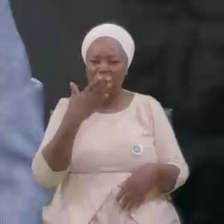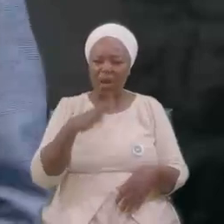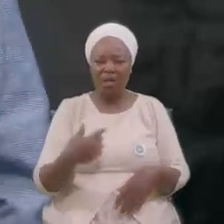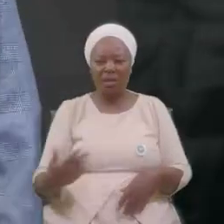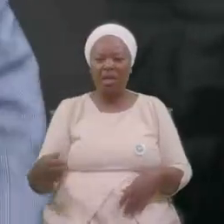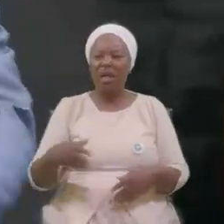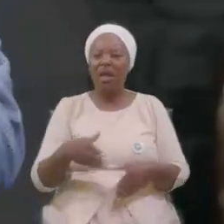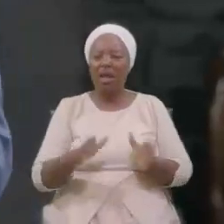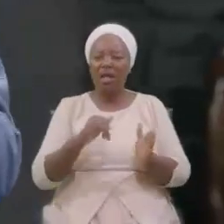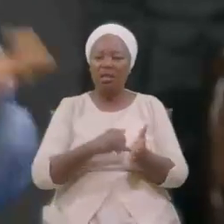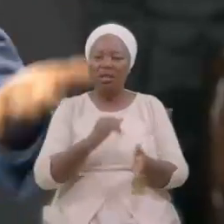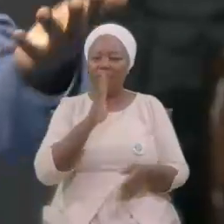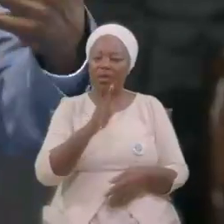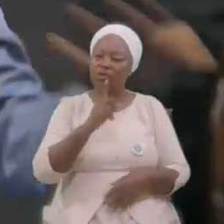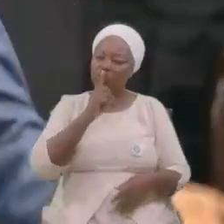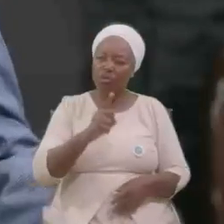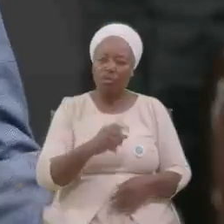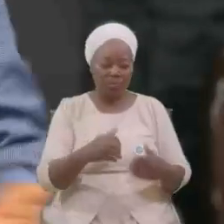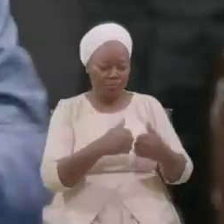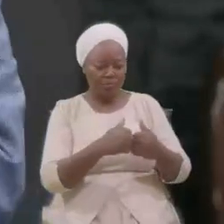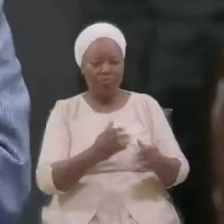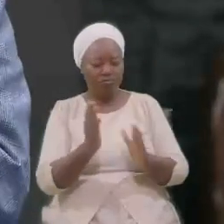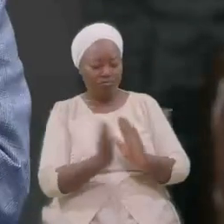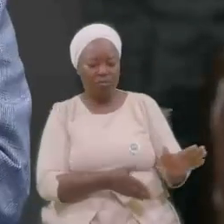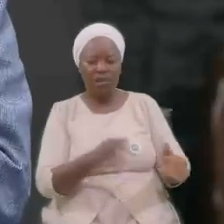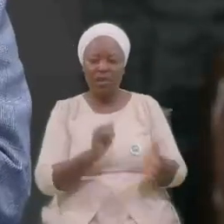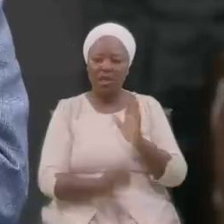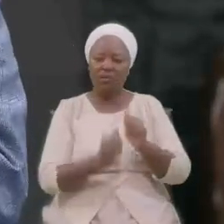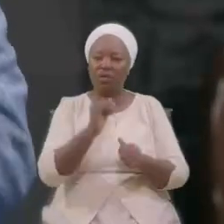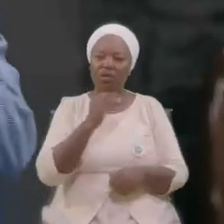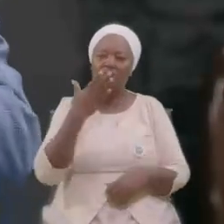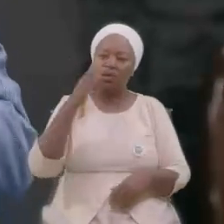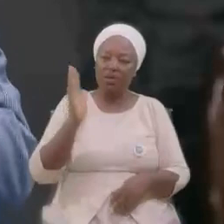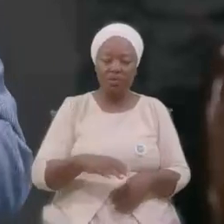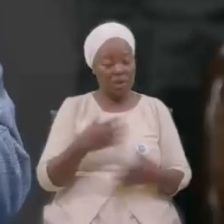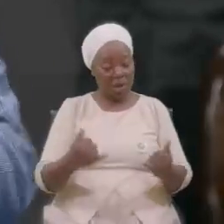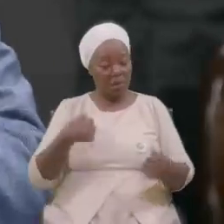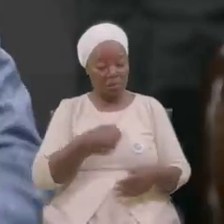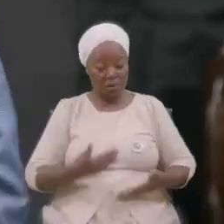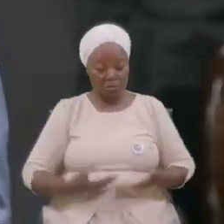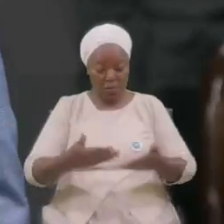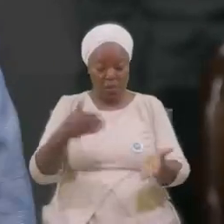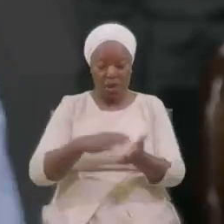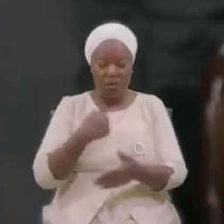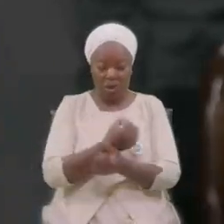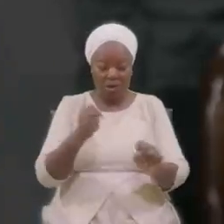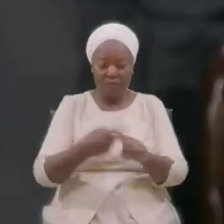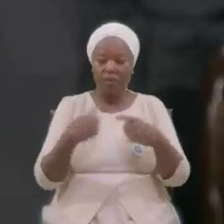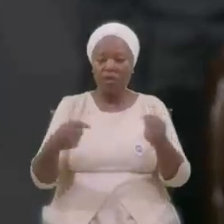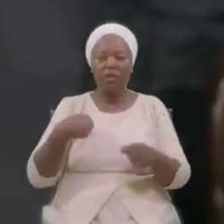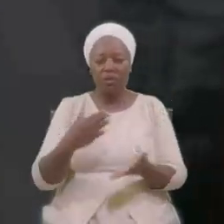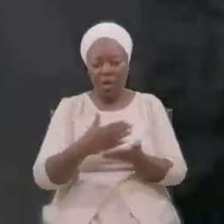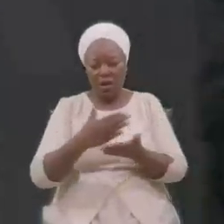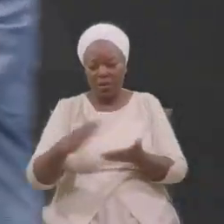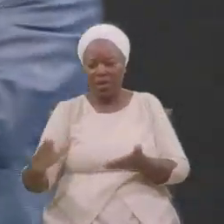real, abhor that which is evil. Now we're born again, we reject every sin that